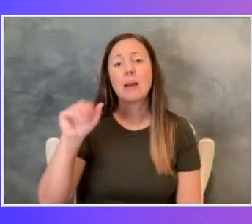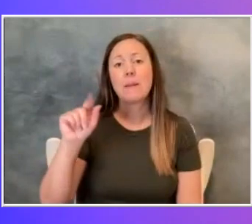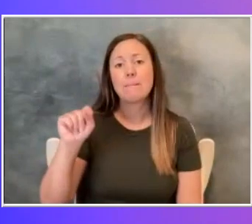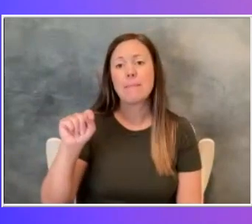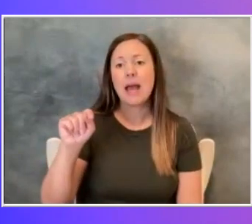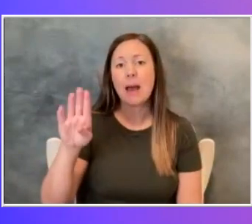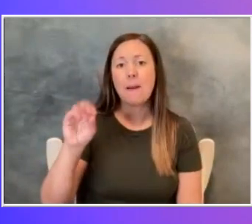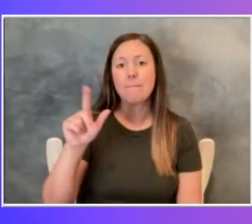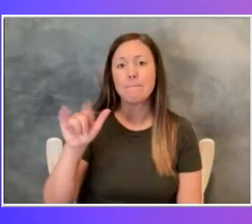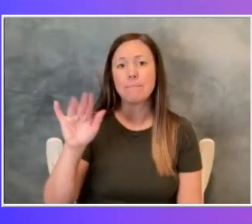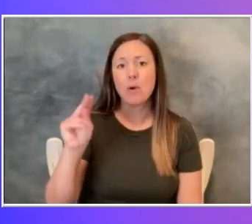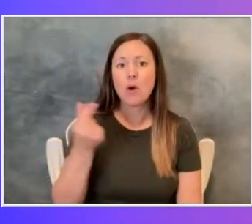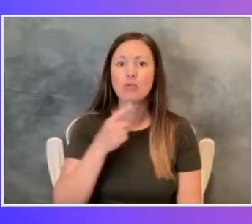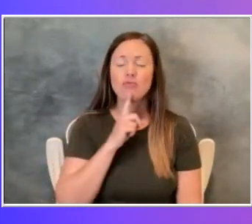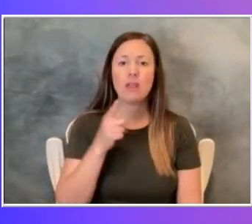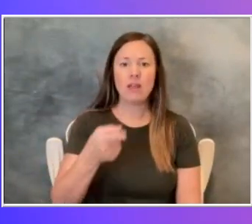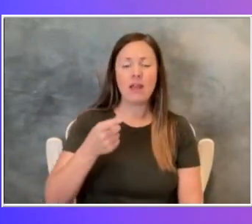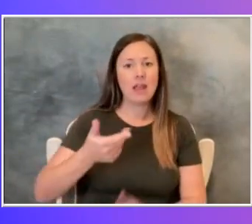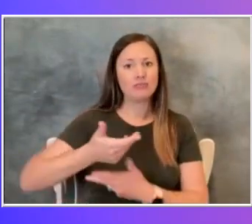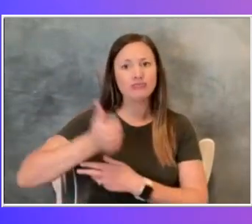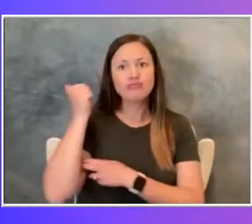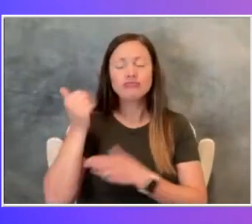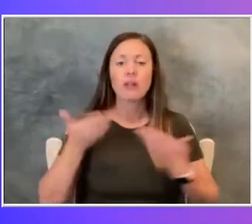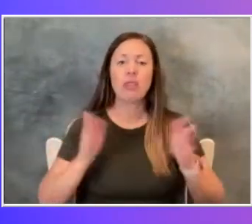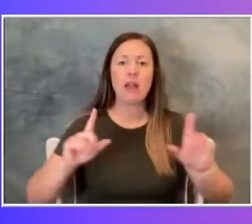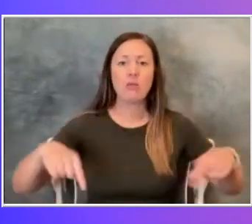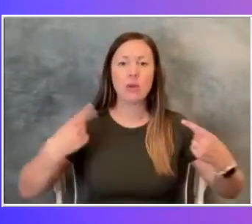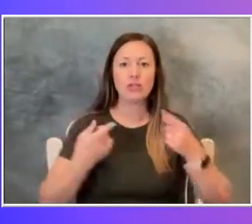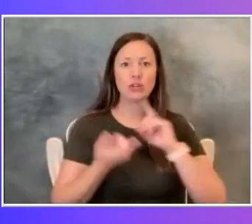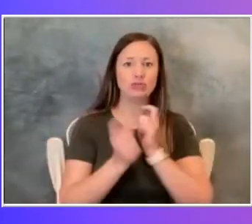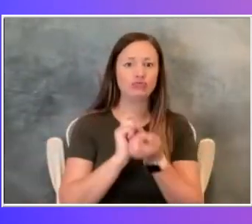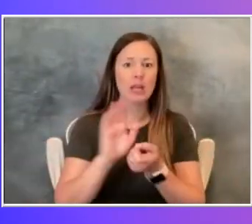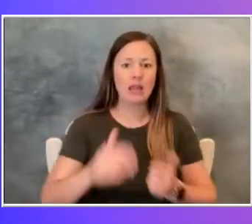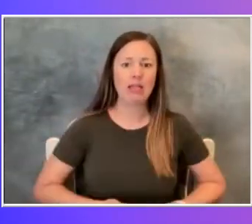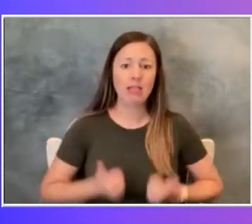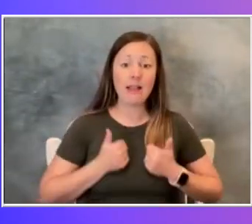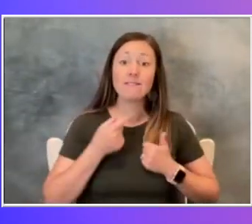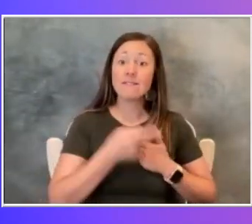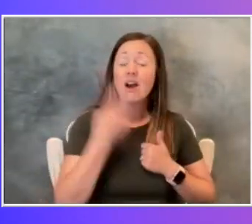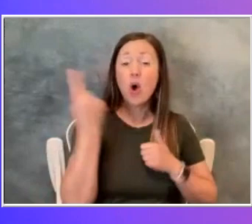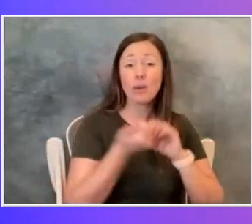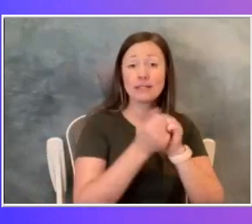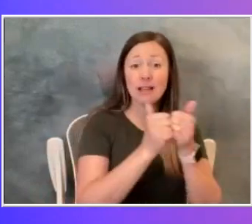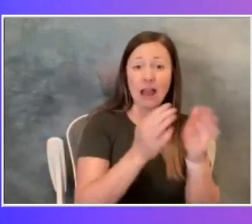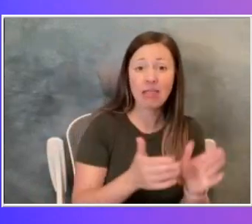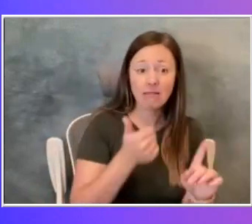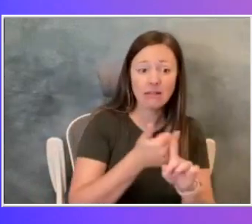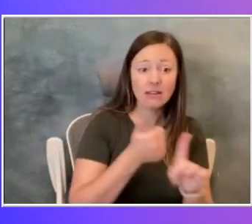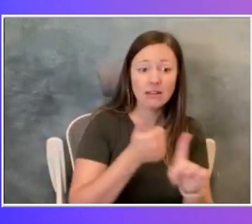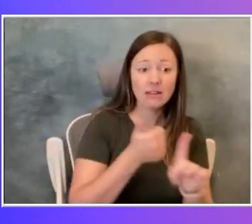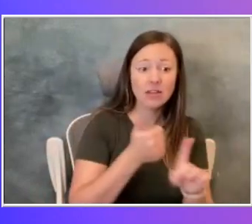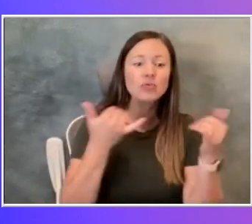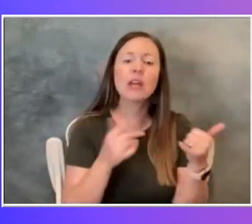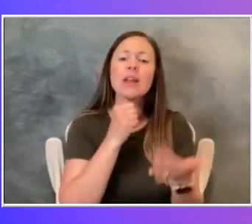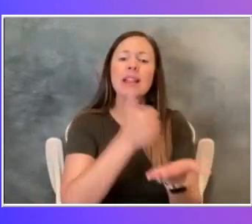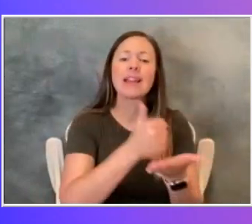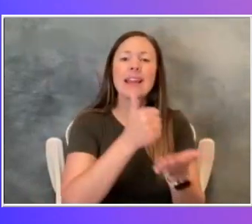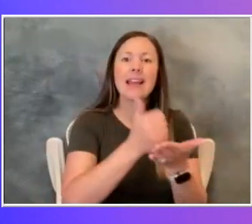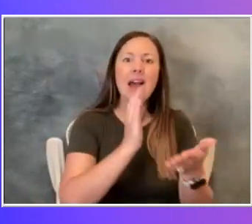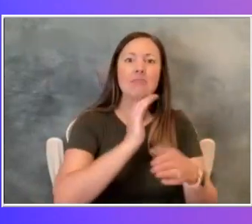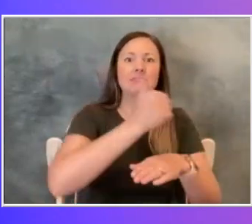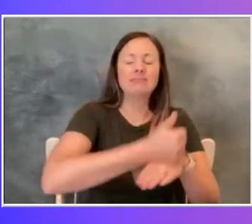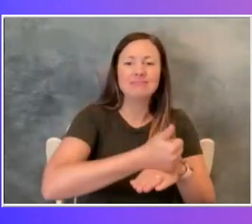let being in a wheelchair change his life. He's always been an athlete, and today he's helped build a championship para-football